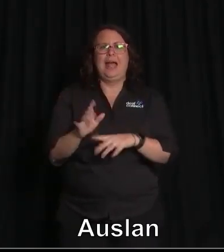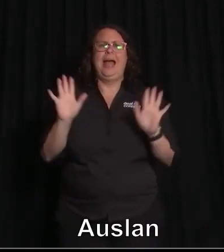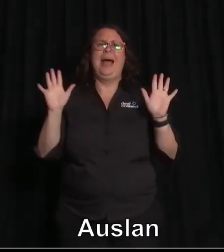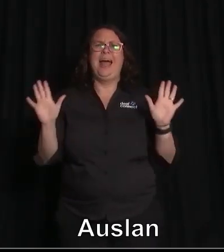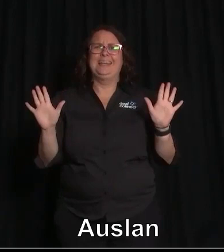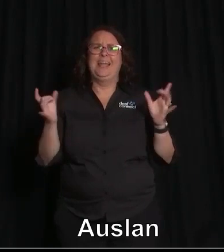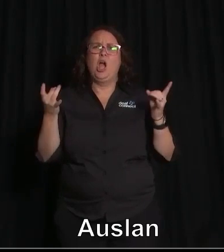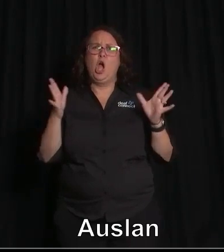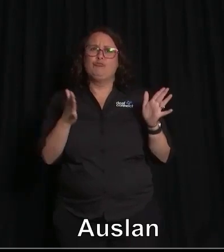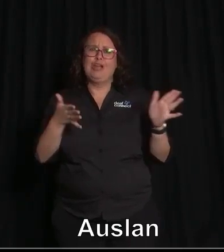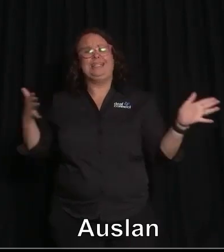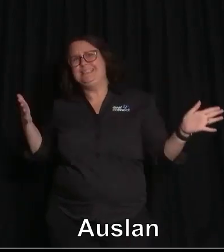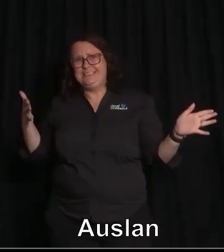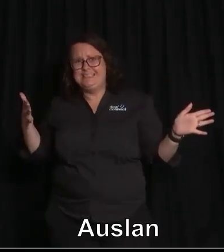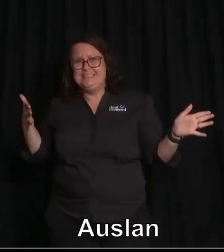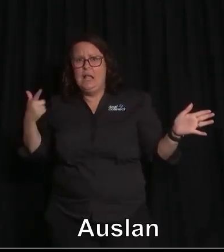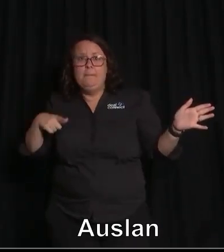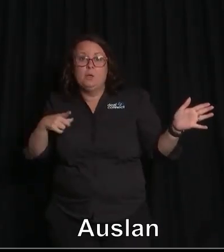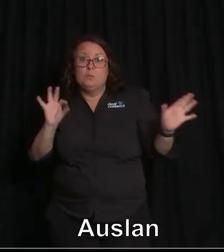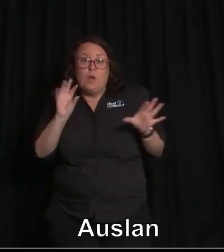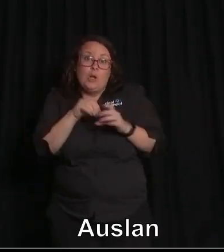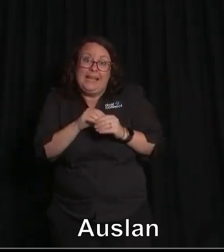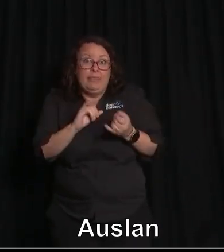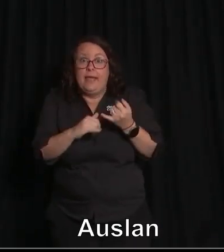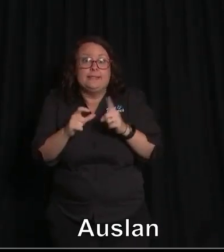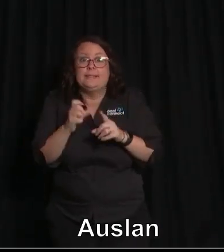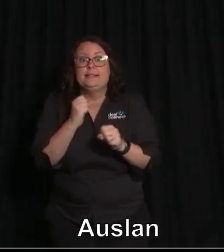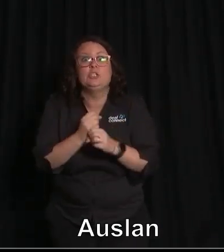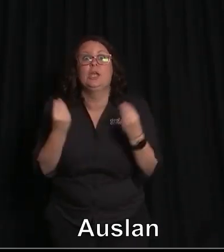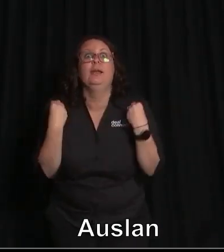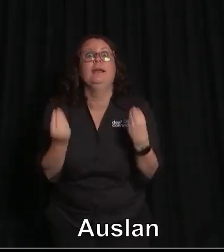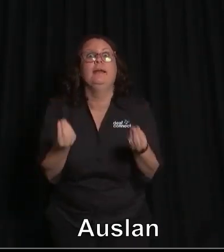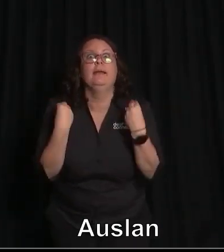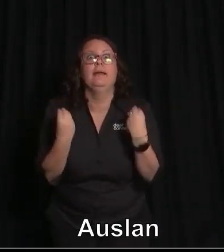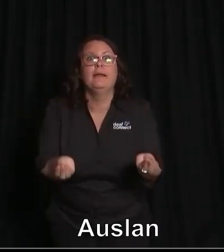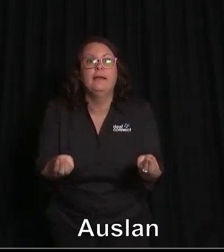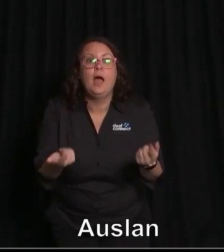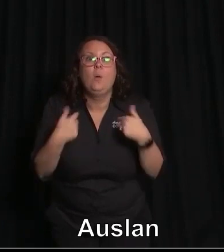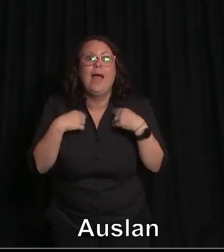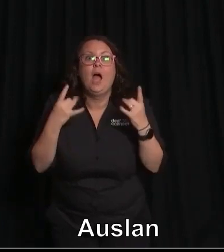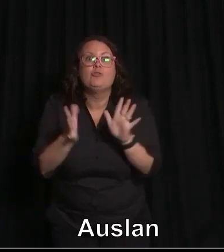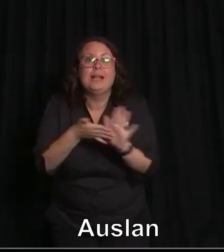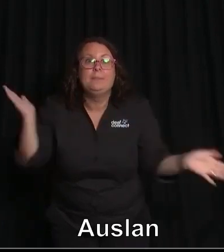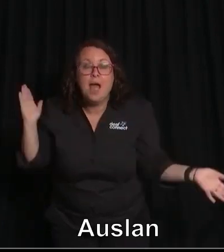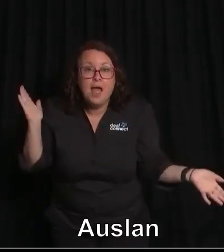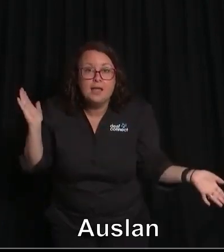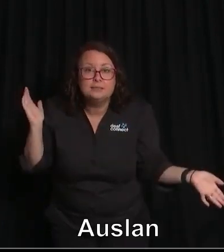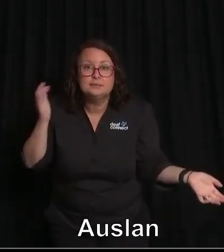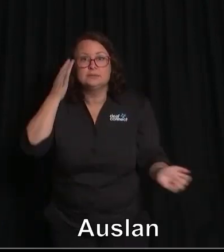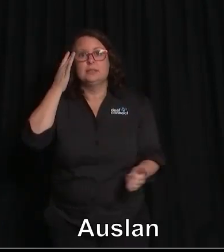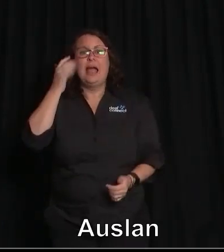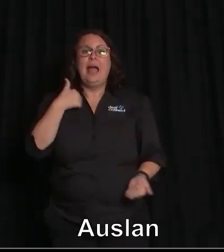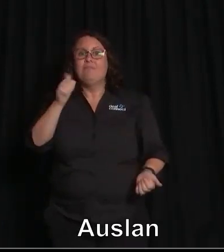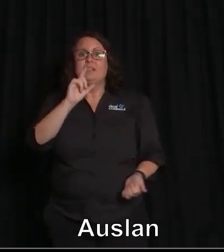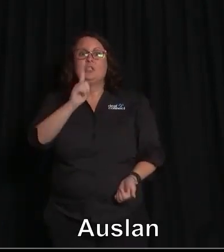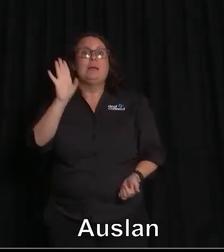we're already behind because we're not in the SDGs. You know, we are behind. And I've said this